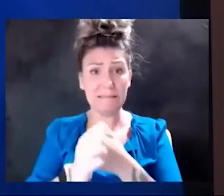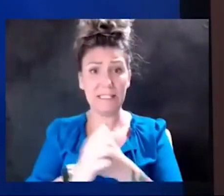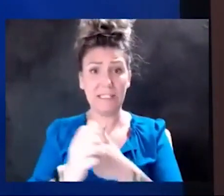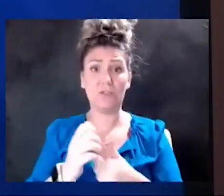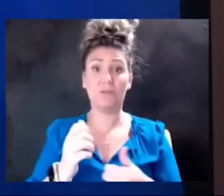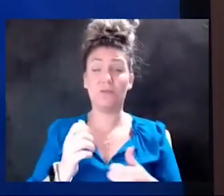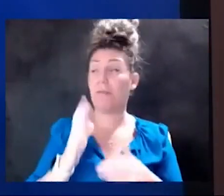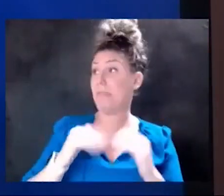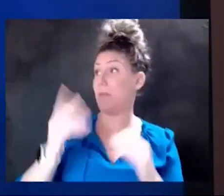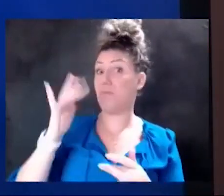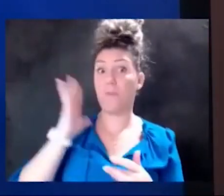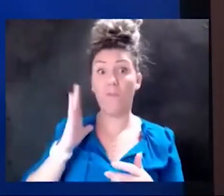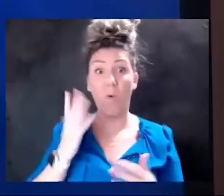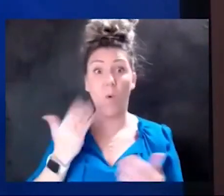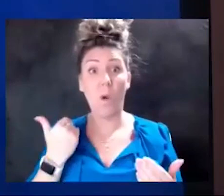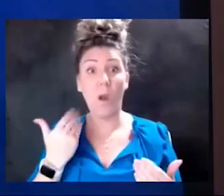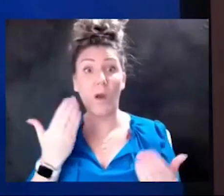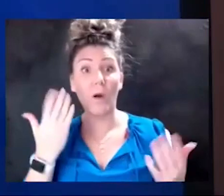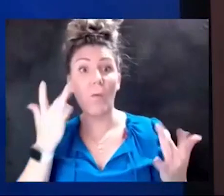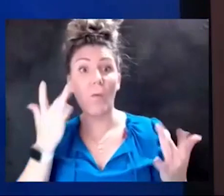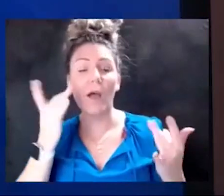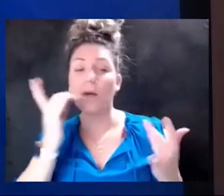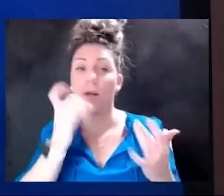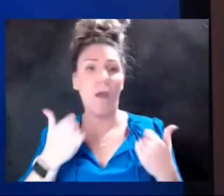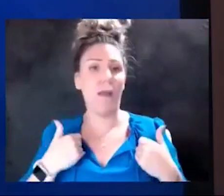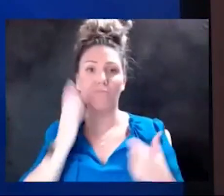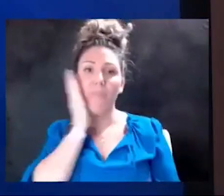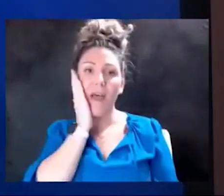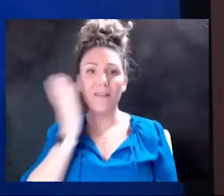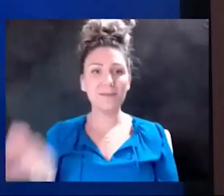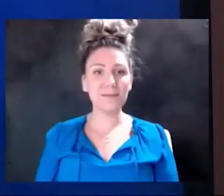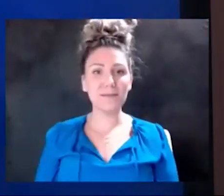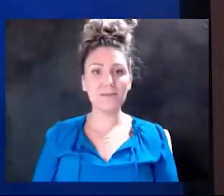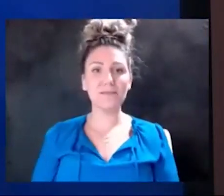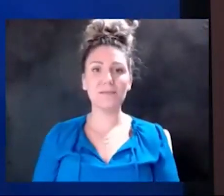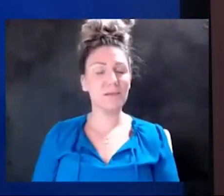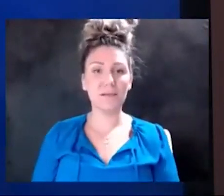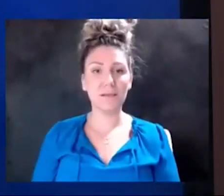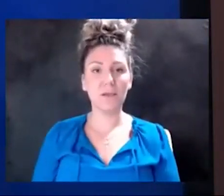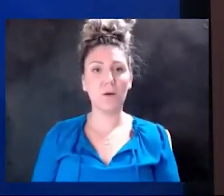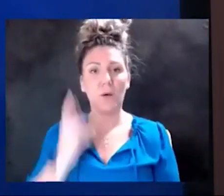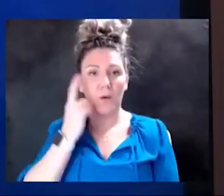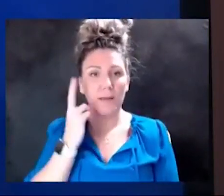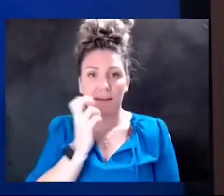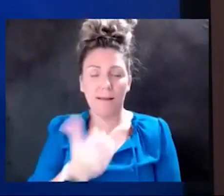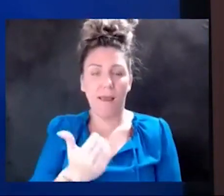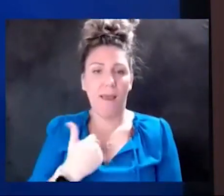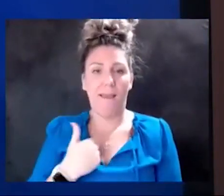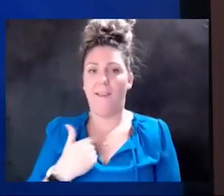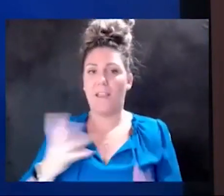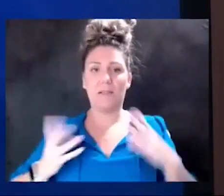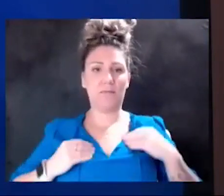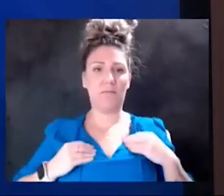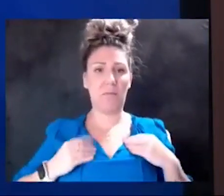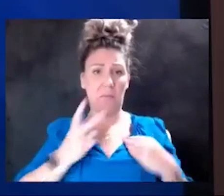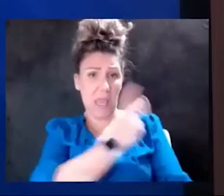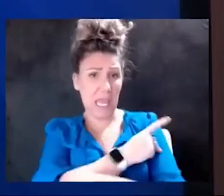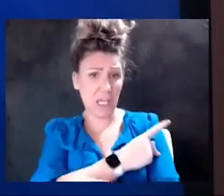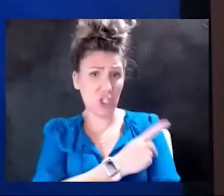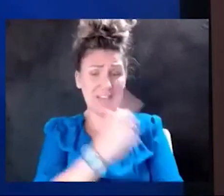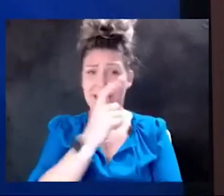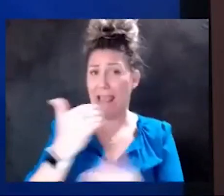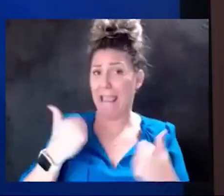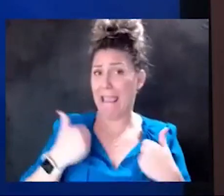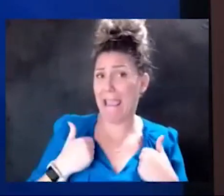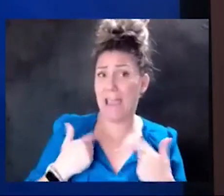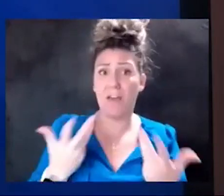before, because we don't have beds. And the reason you don't take patients is if you don't have a bed because we're out of ICU beds, and